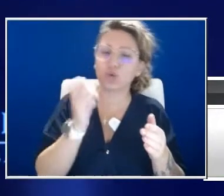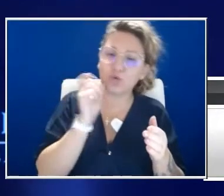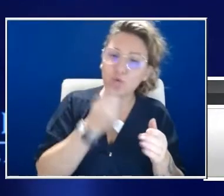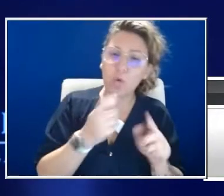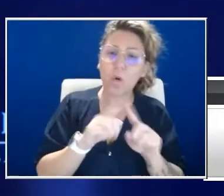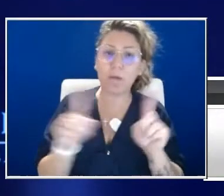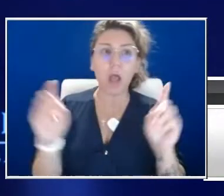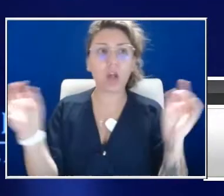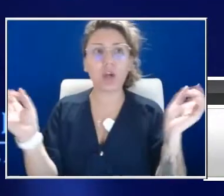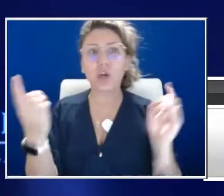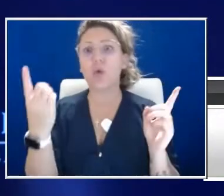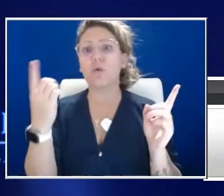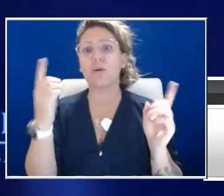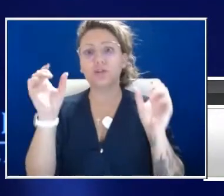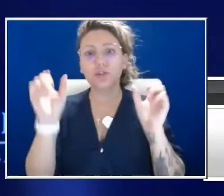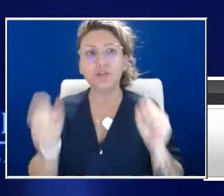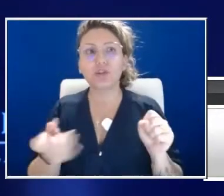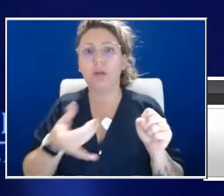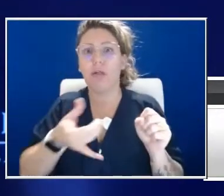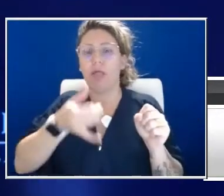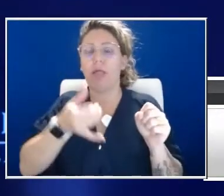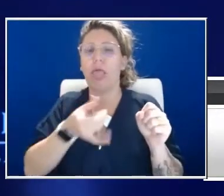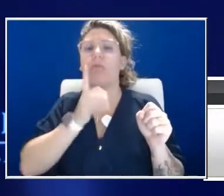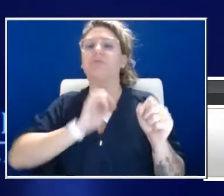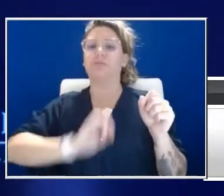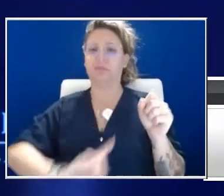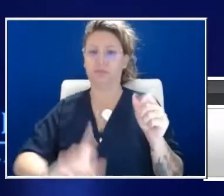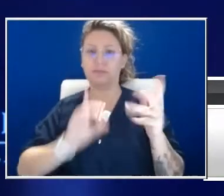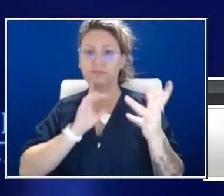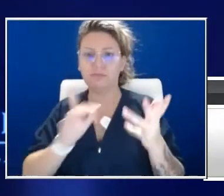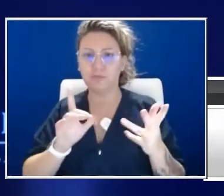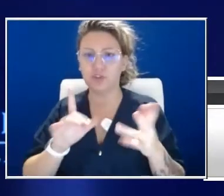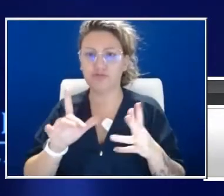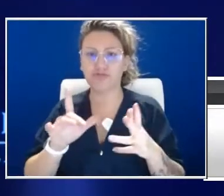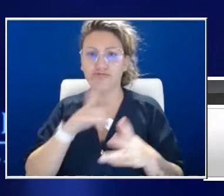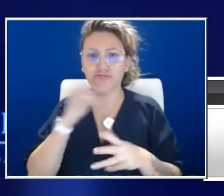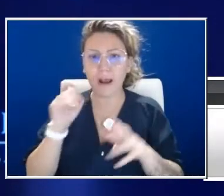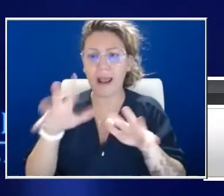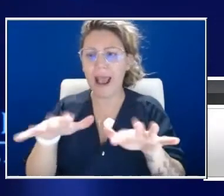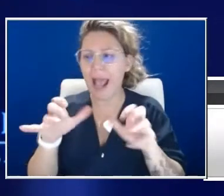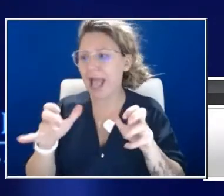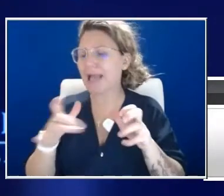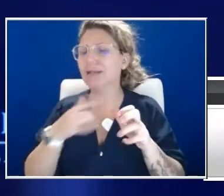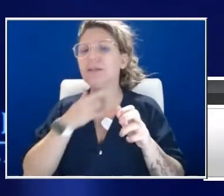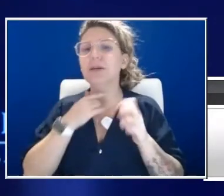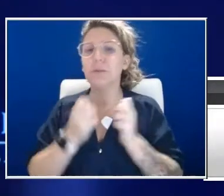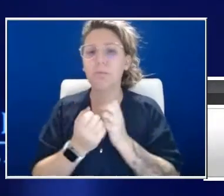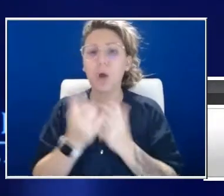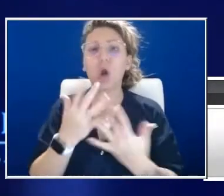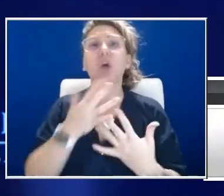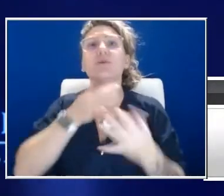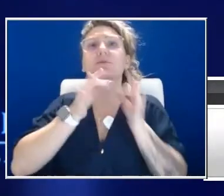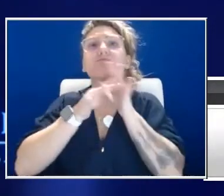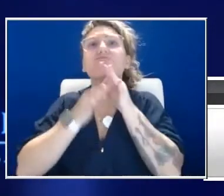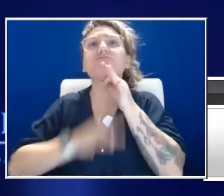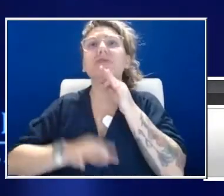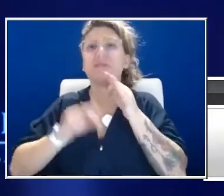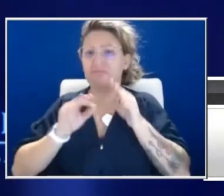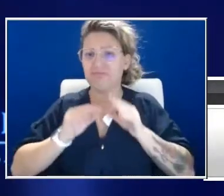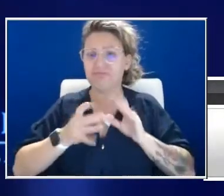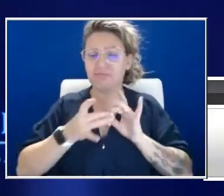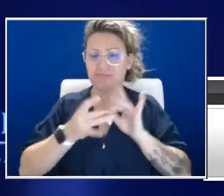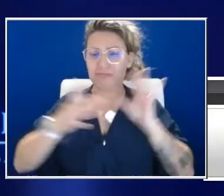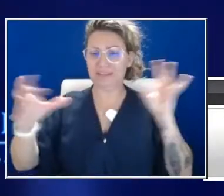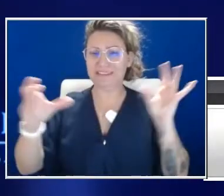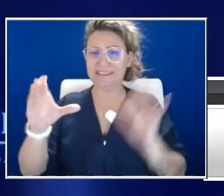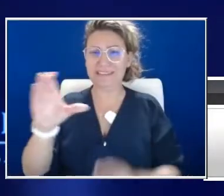dry ice. That can cause a lot of severe burns in the mouth and the esophagus. It's a choking hazard. It's releasing carbon dioxide, so you're getting less